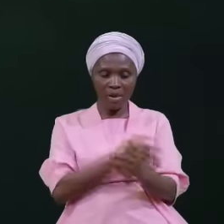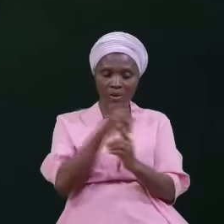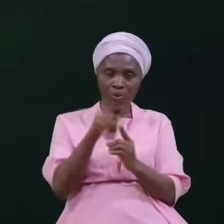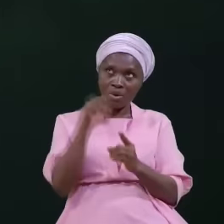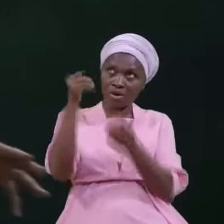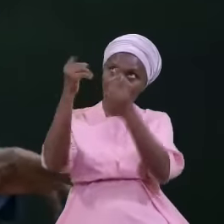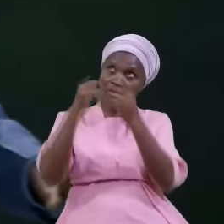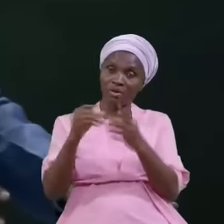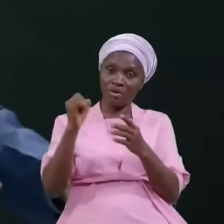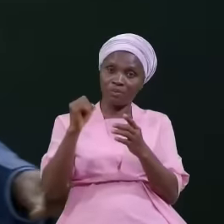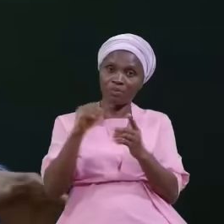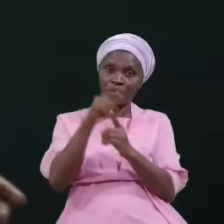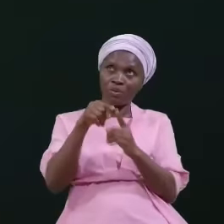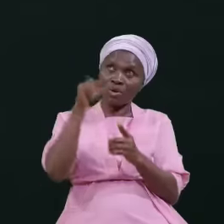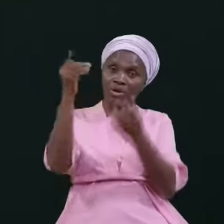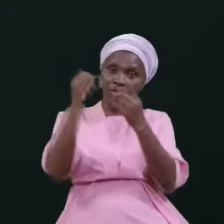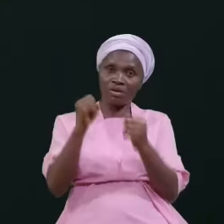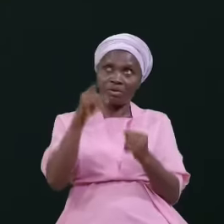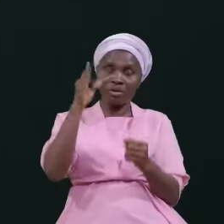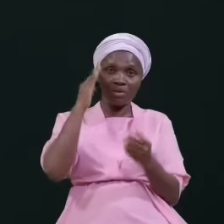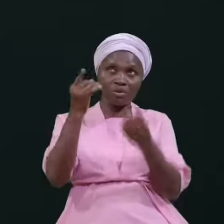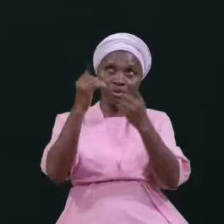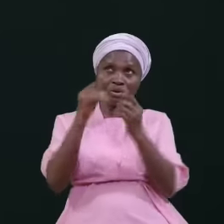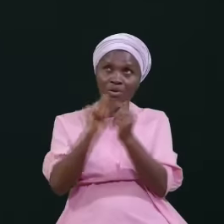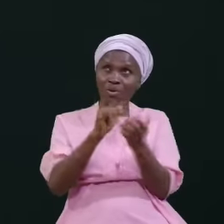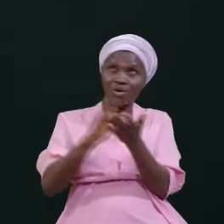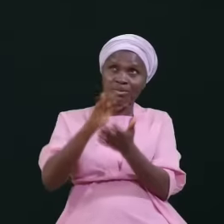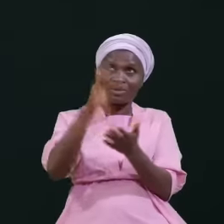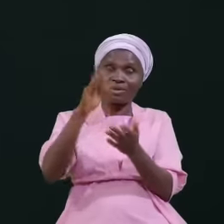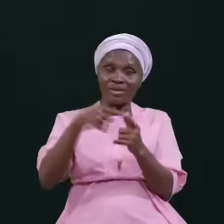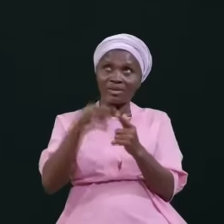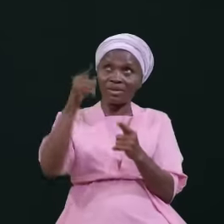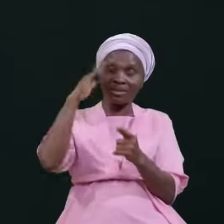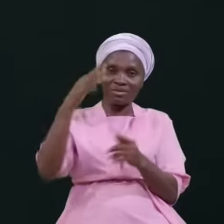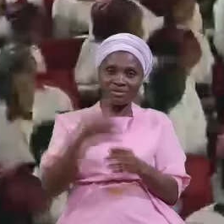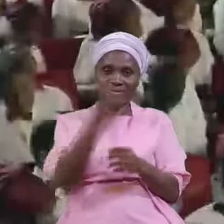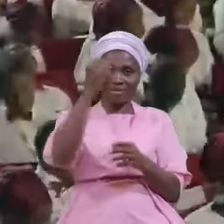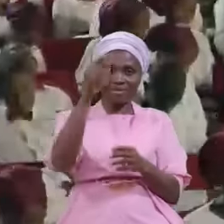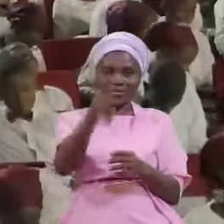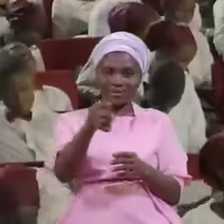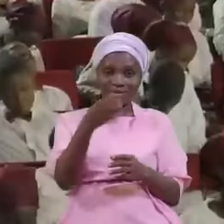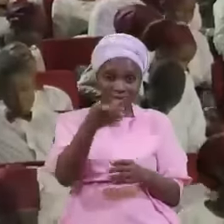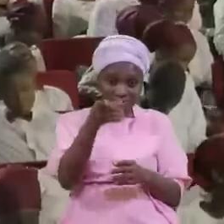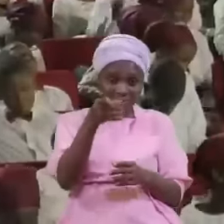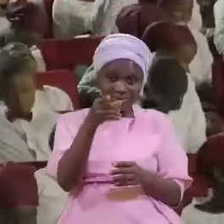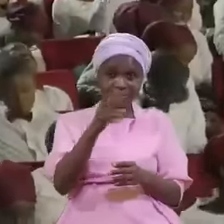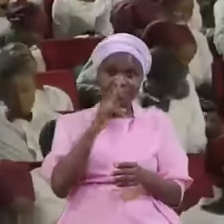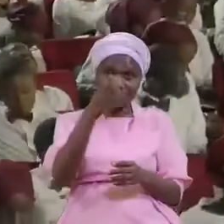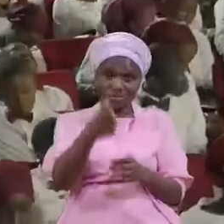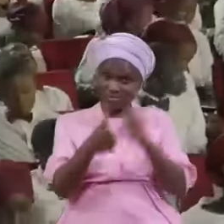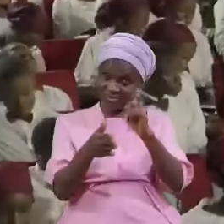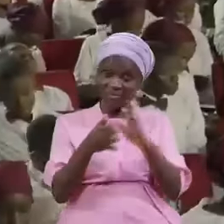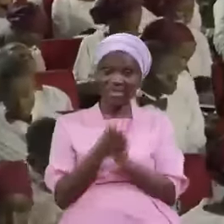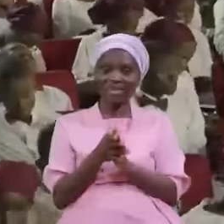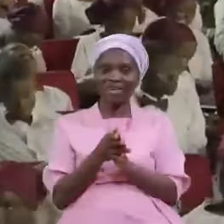He comes in glory, and then He will take you. Are you there? Are you there? He will take